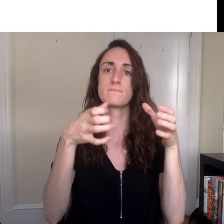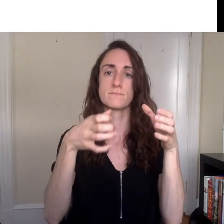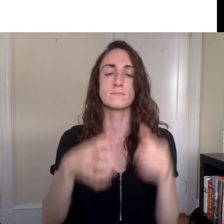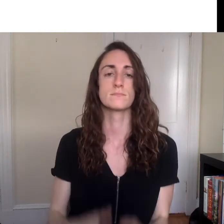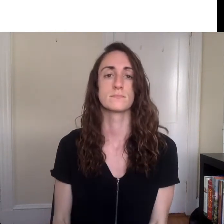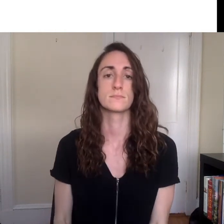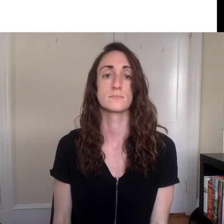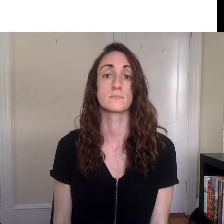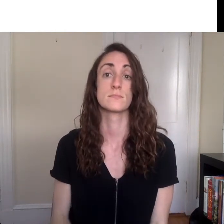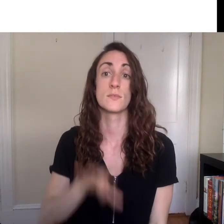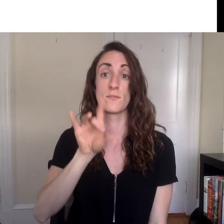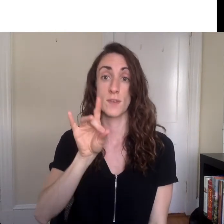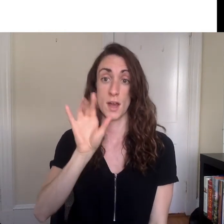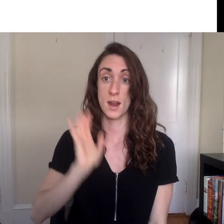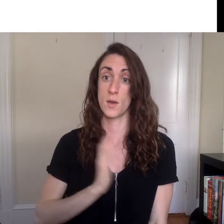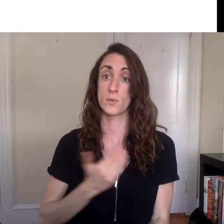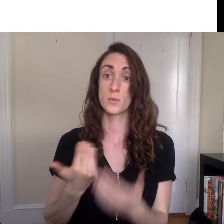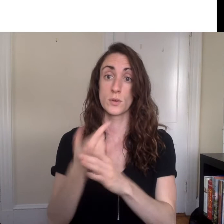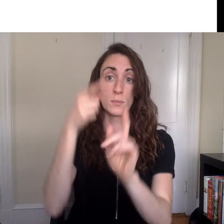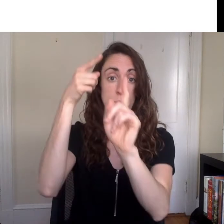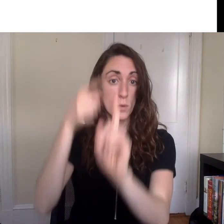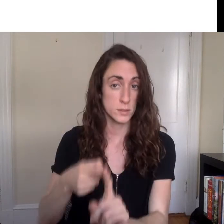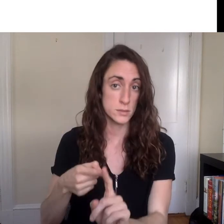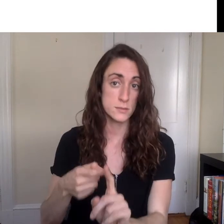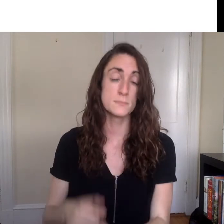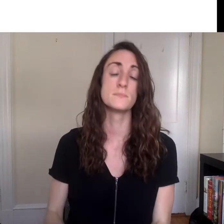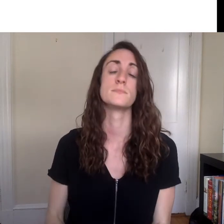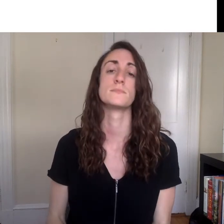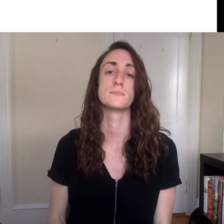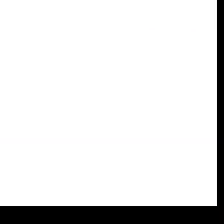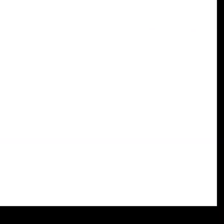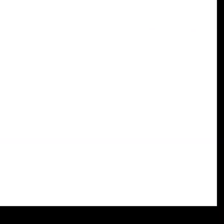2. It'll become 2 times as large.